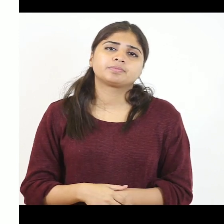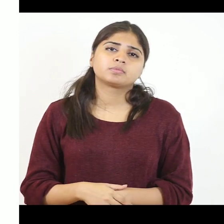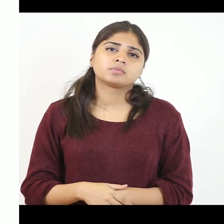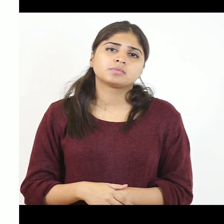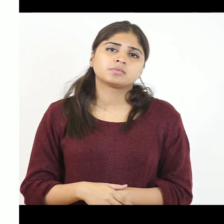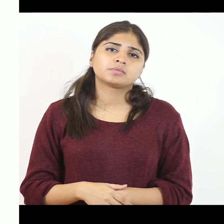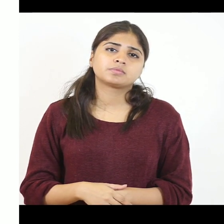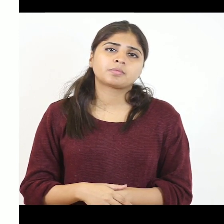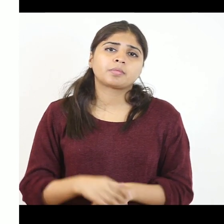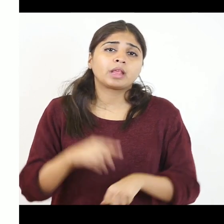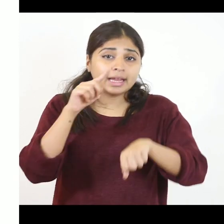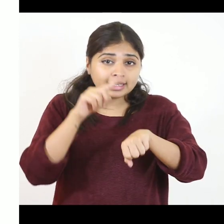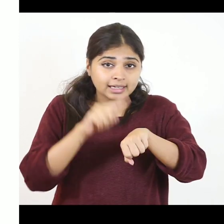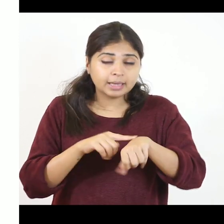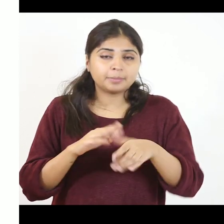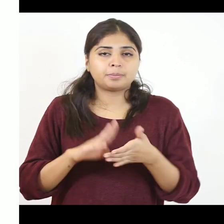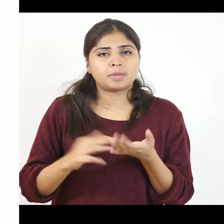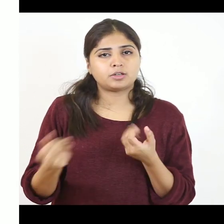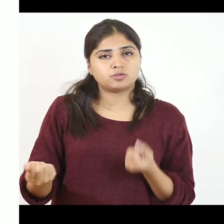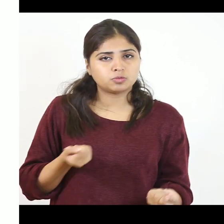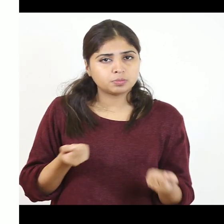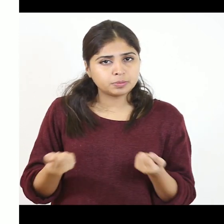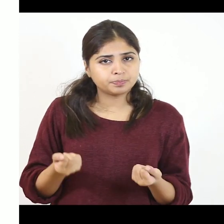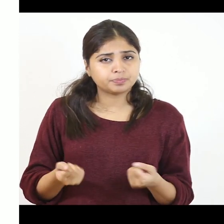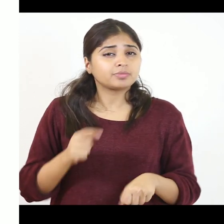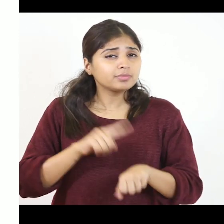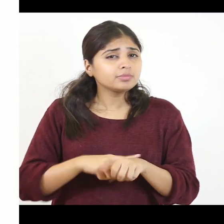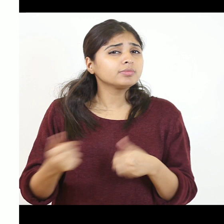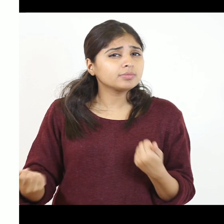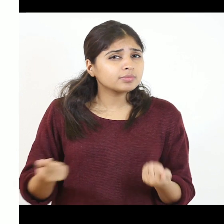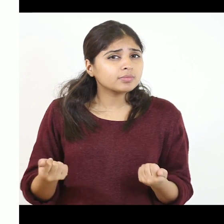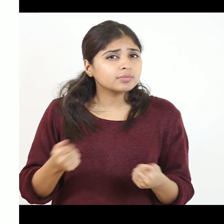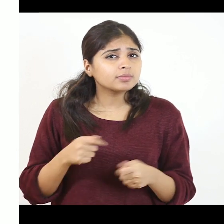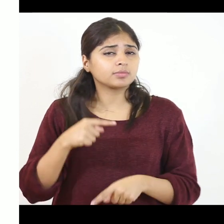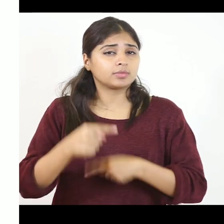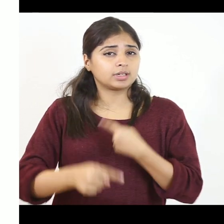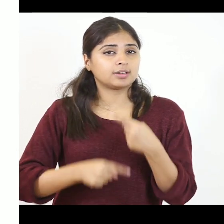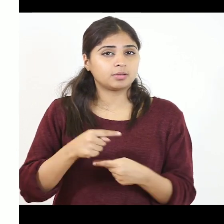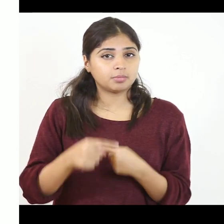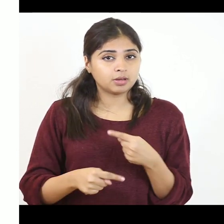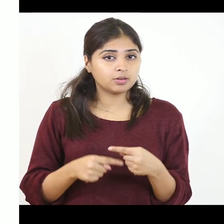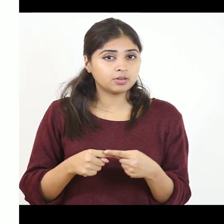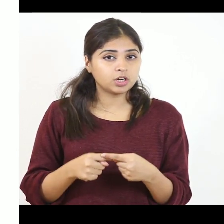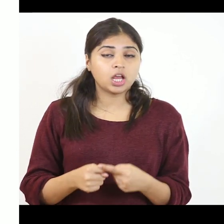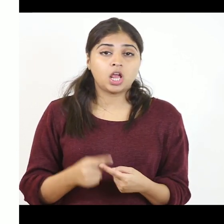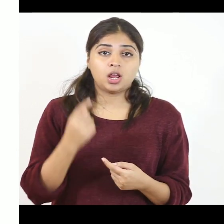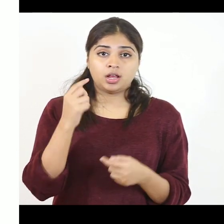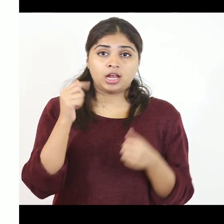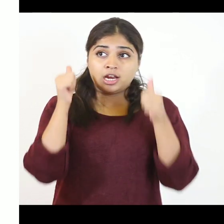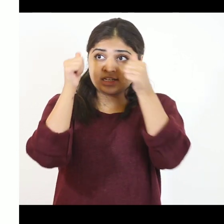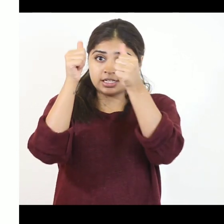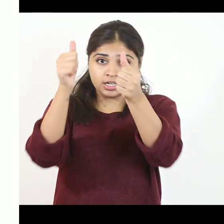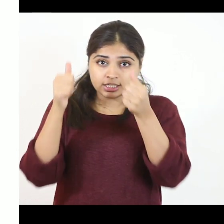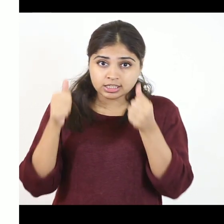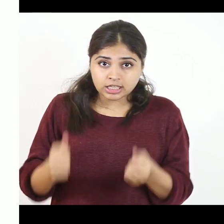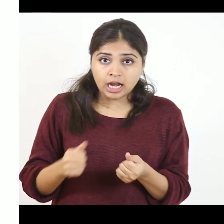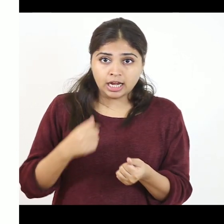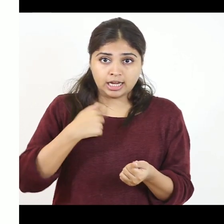Time management. Time management is about effective scheduling of your time.